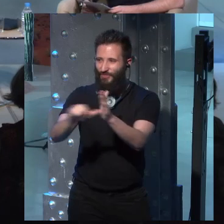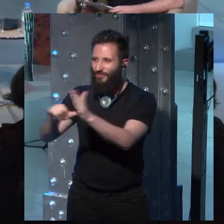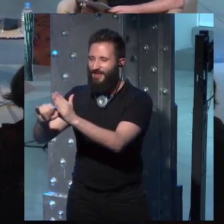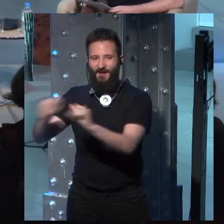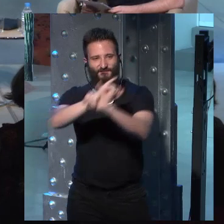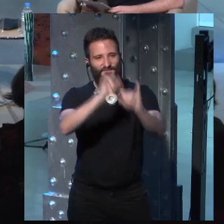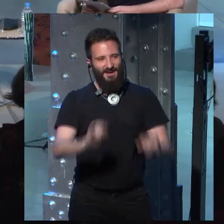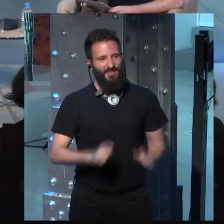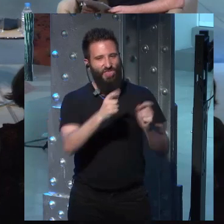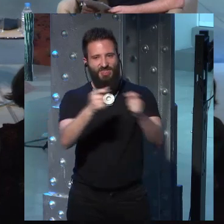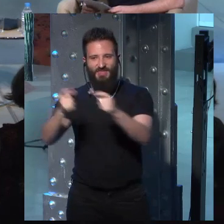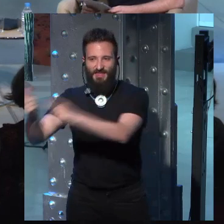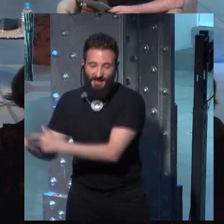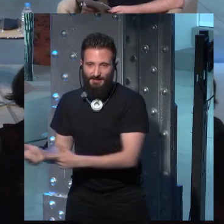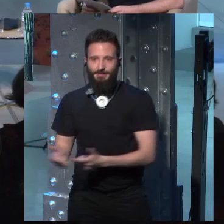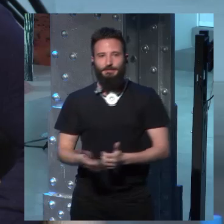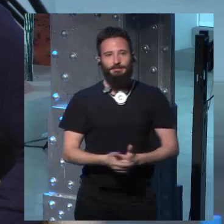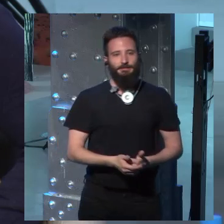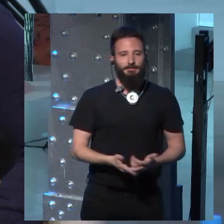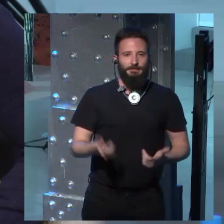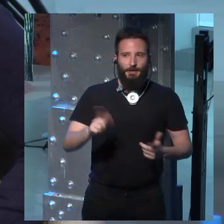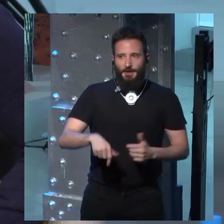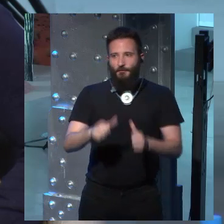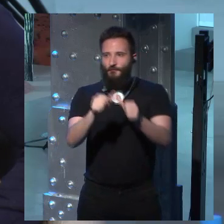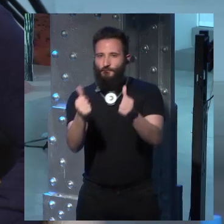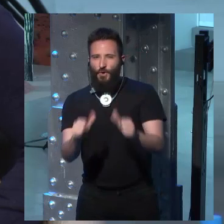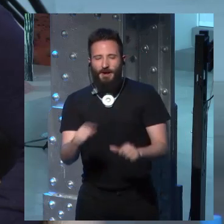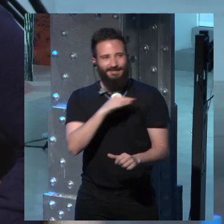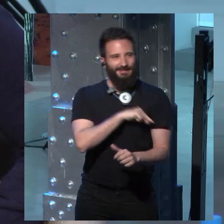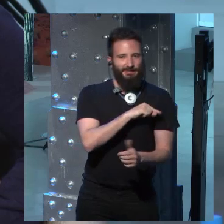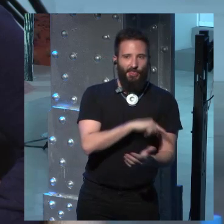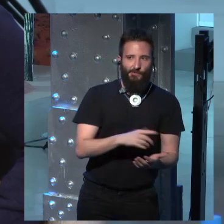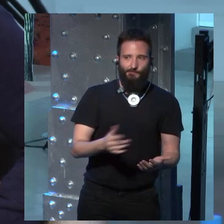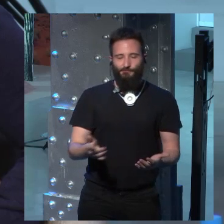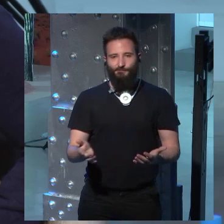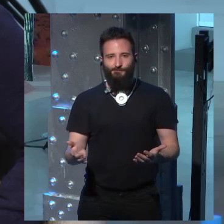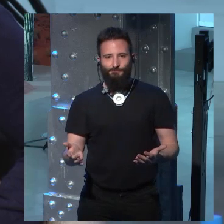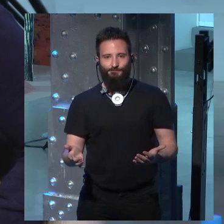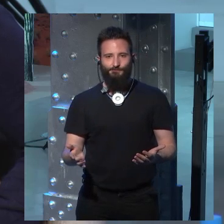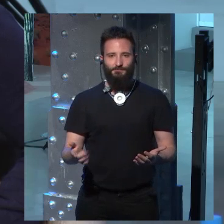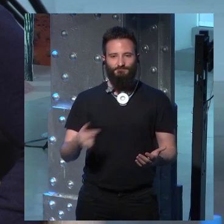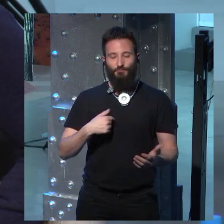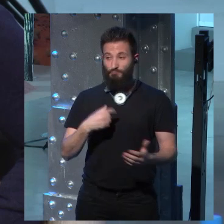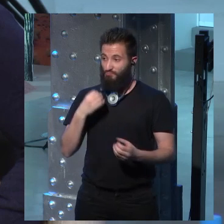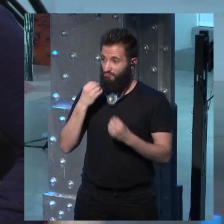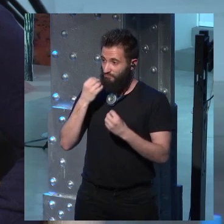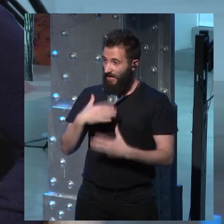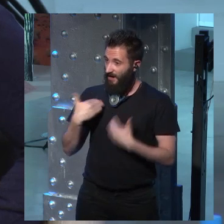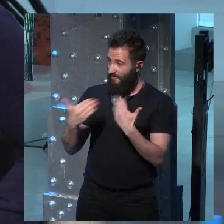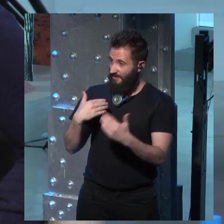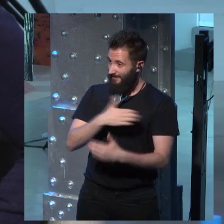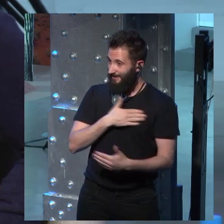a sense that they want to give you, and I feel like you might want to talk about this, that, you know,